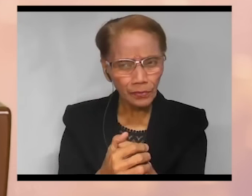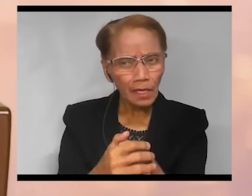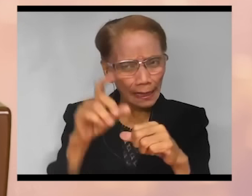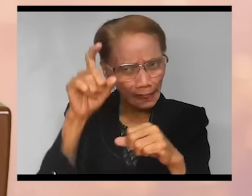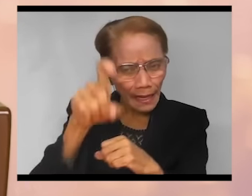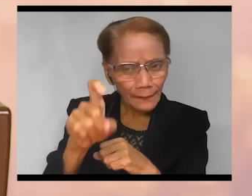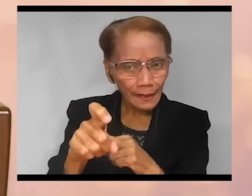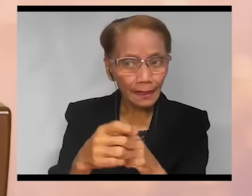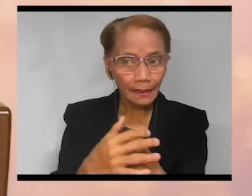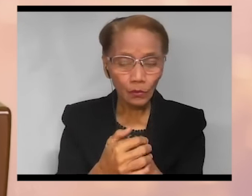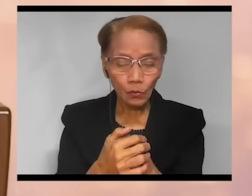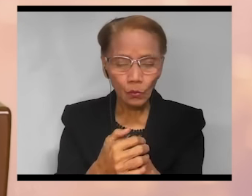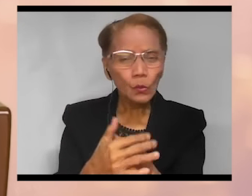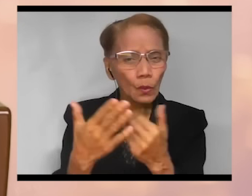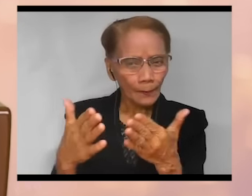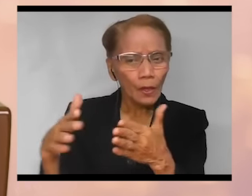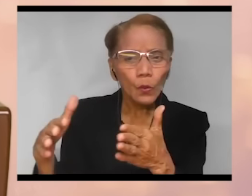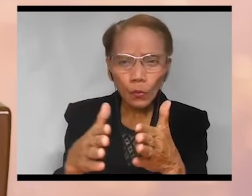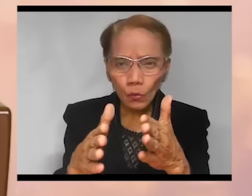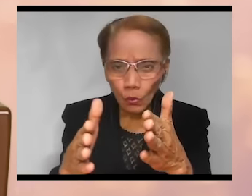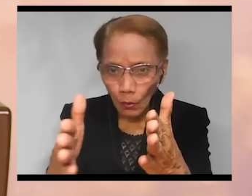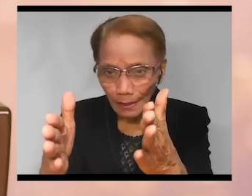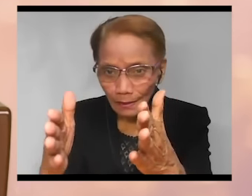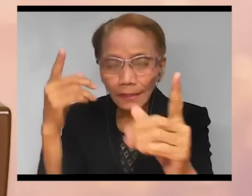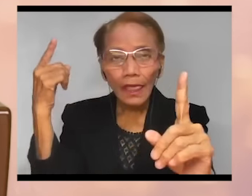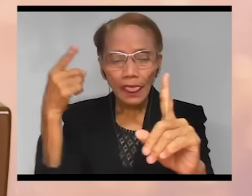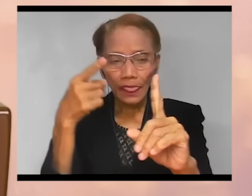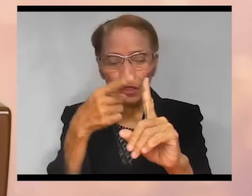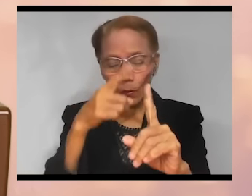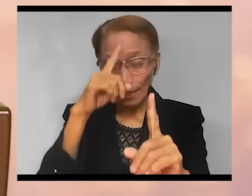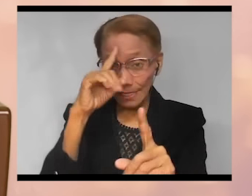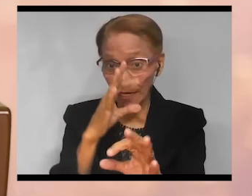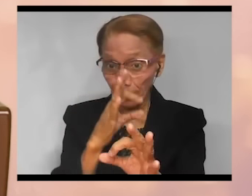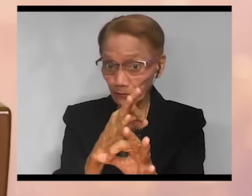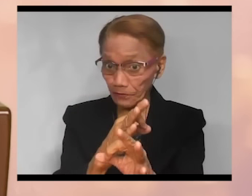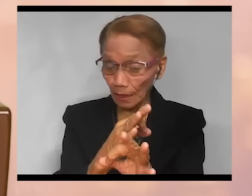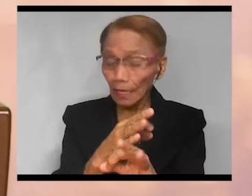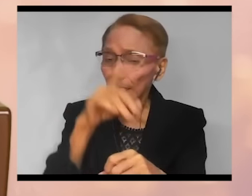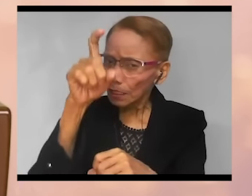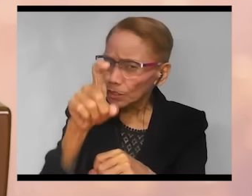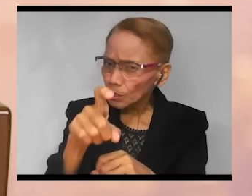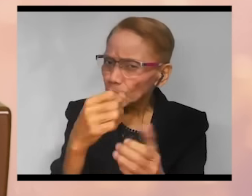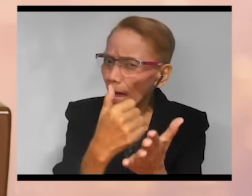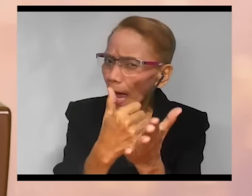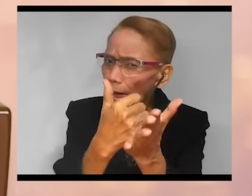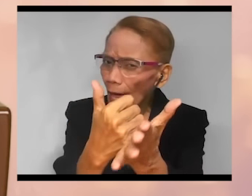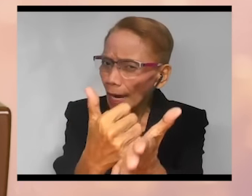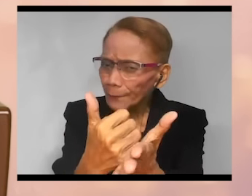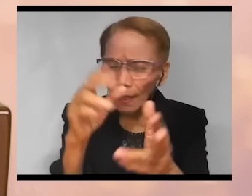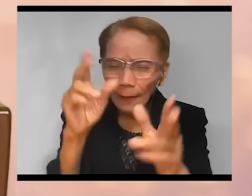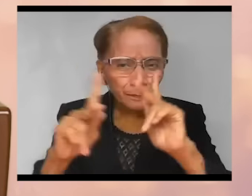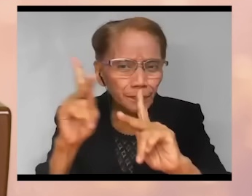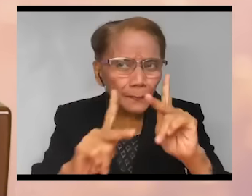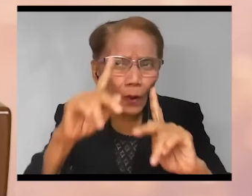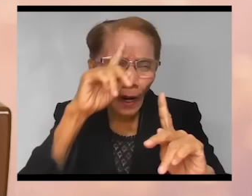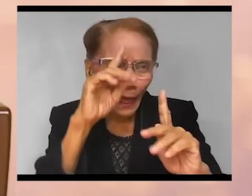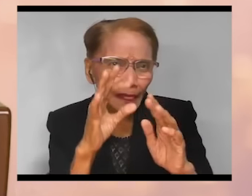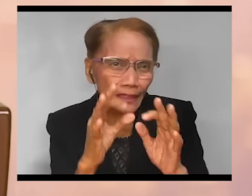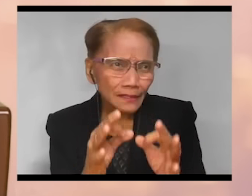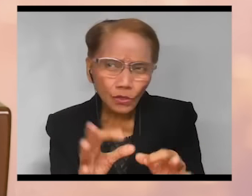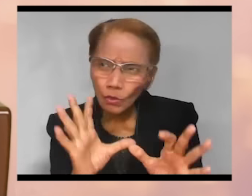be avenues towards faith. They should help people discern who